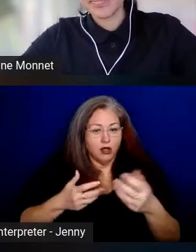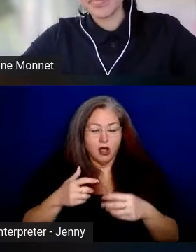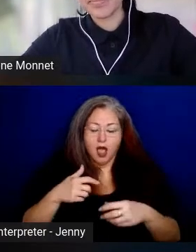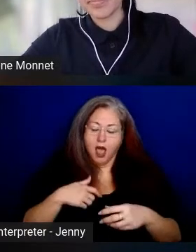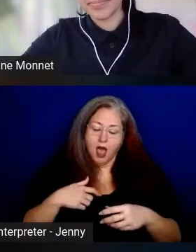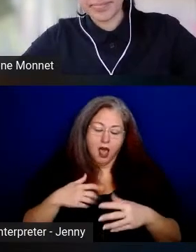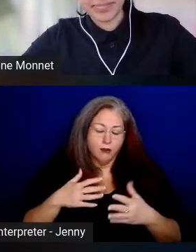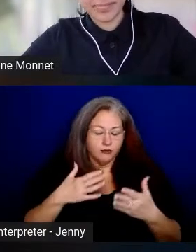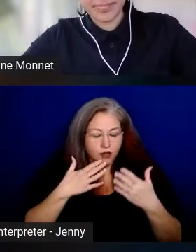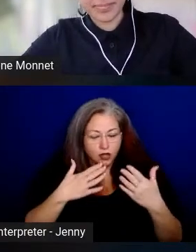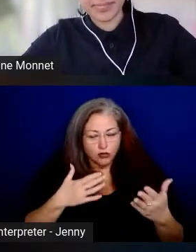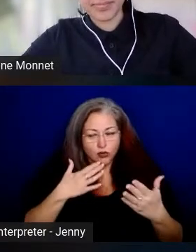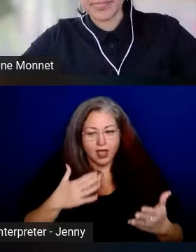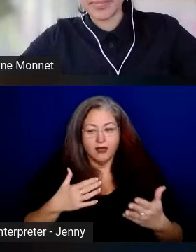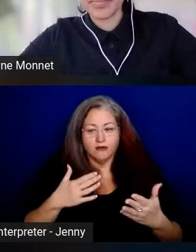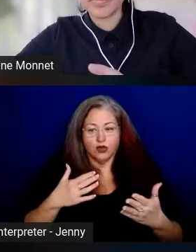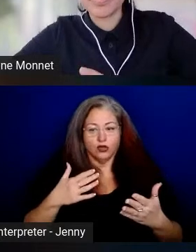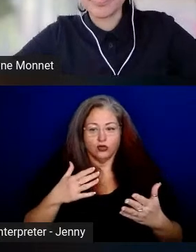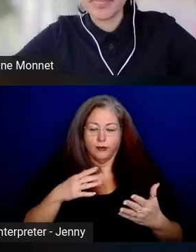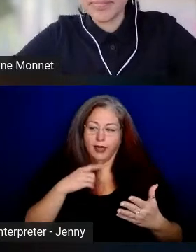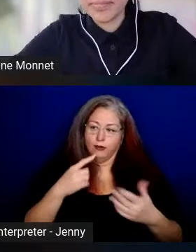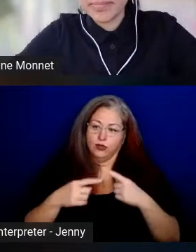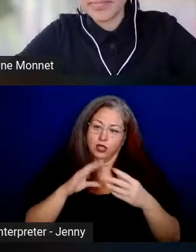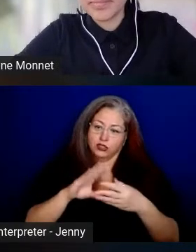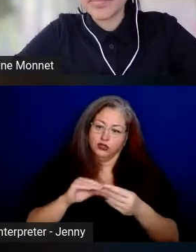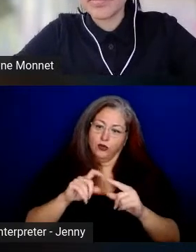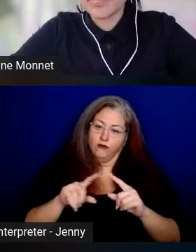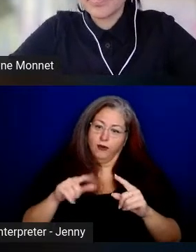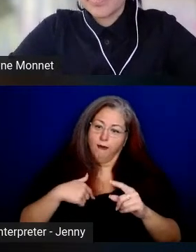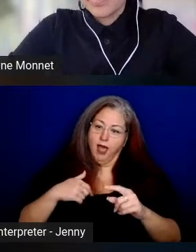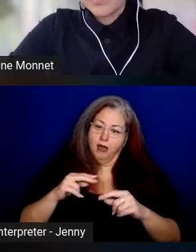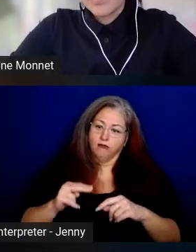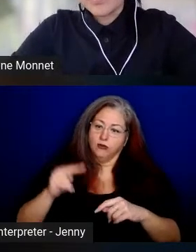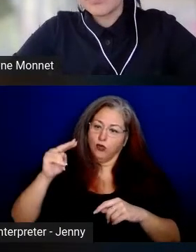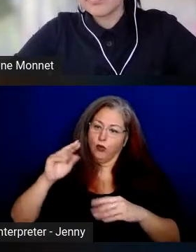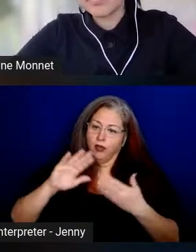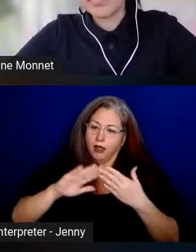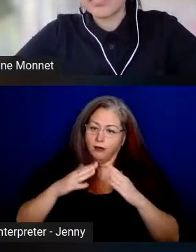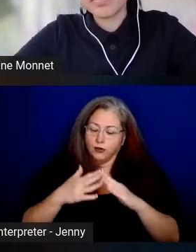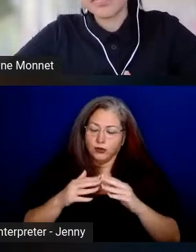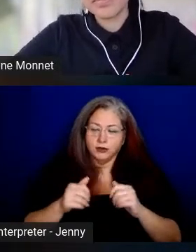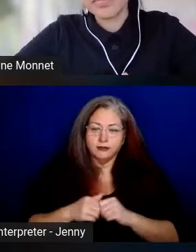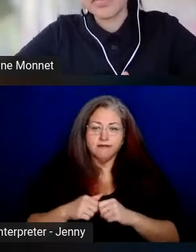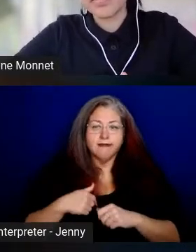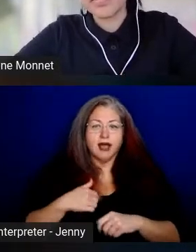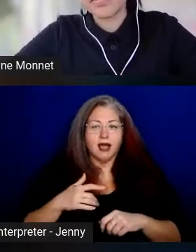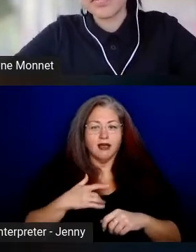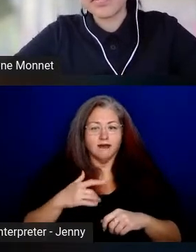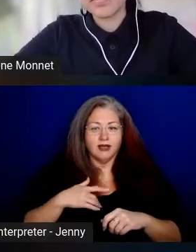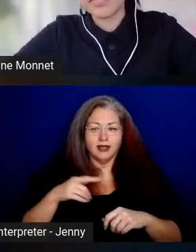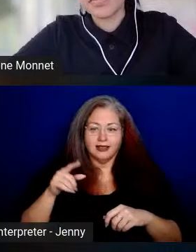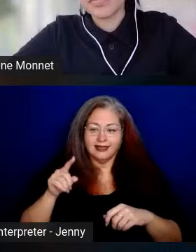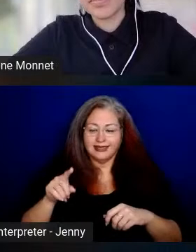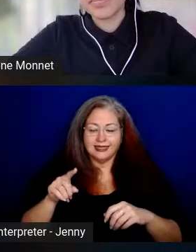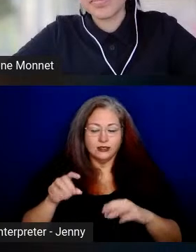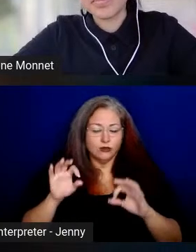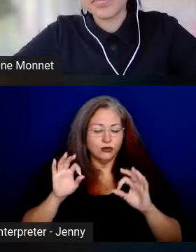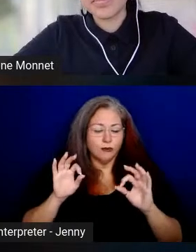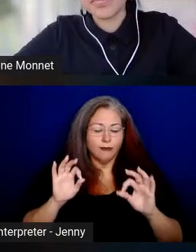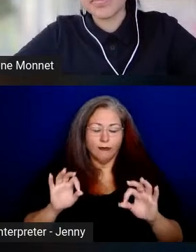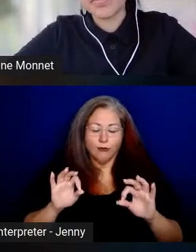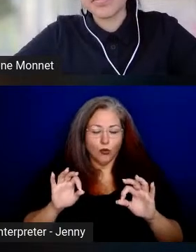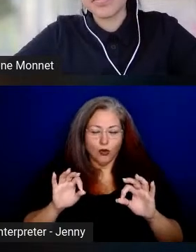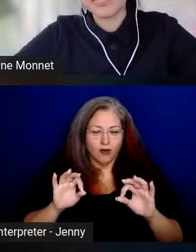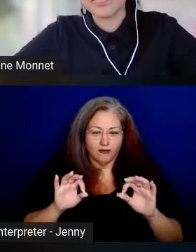to be a storyteller for my communities in the North. I felt that this was a logical extension of the book.